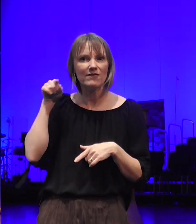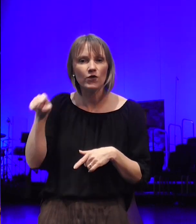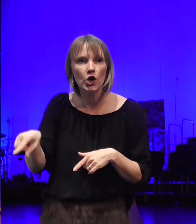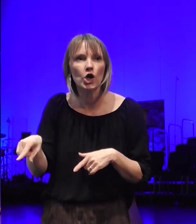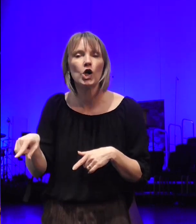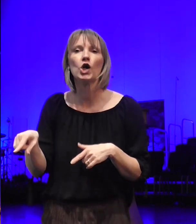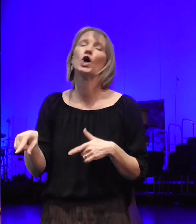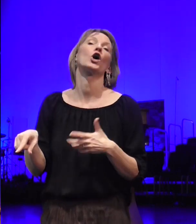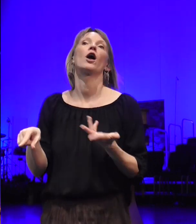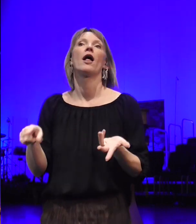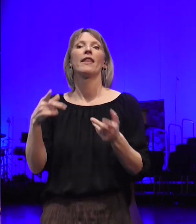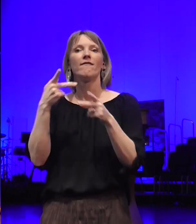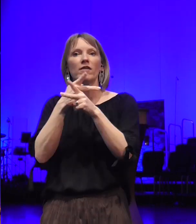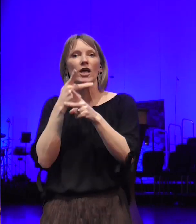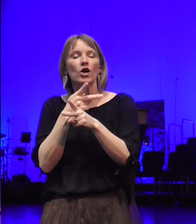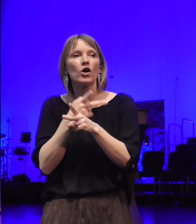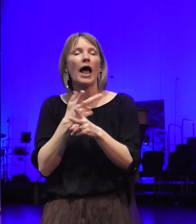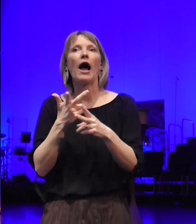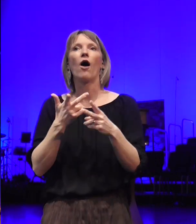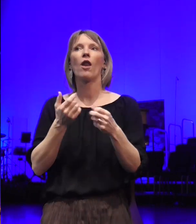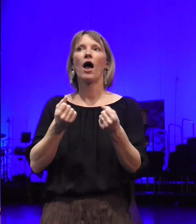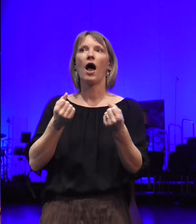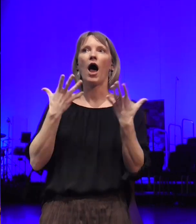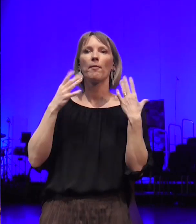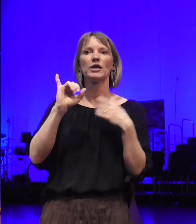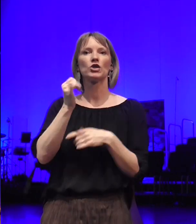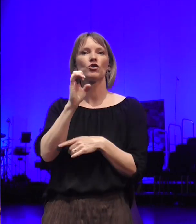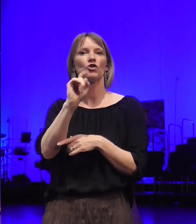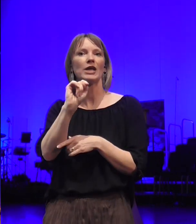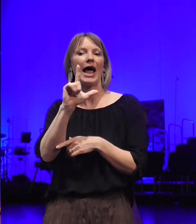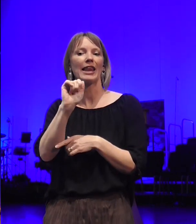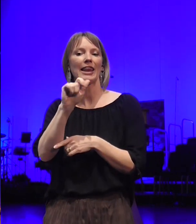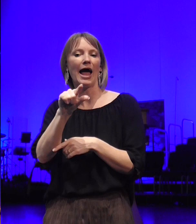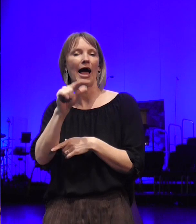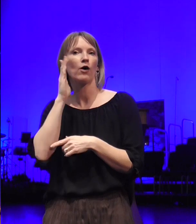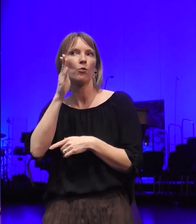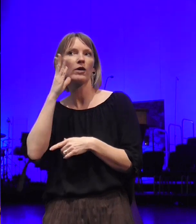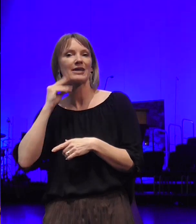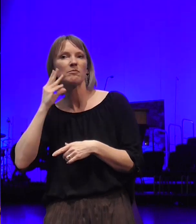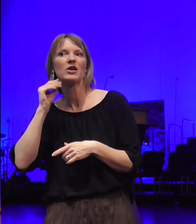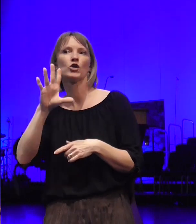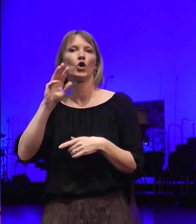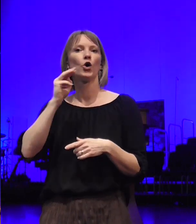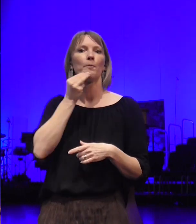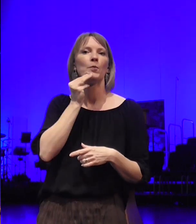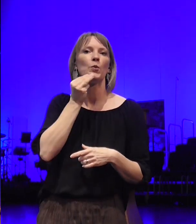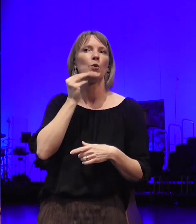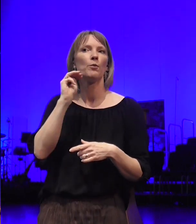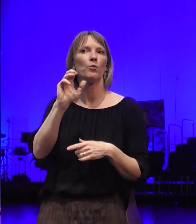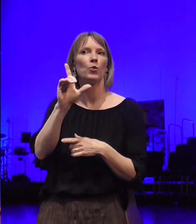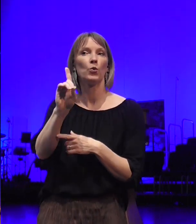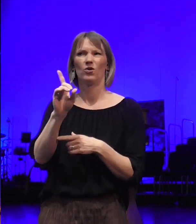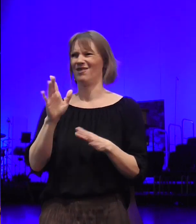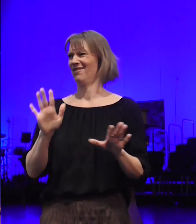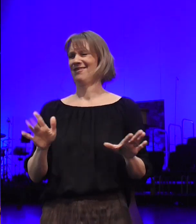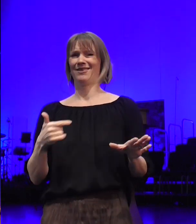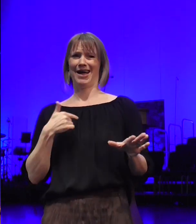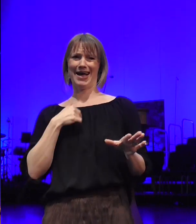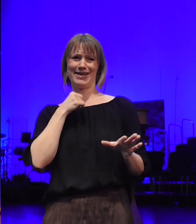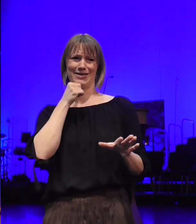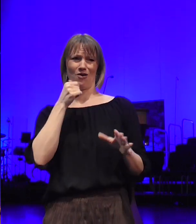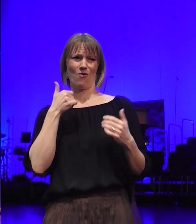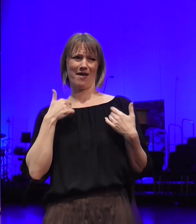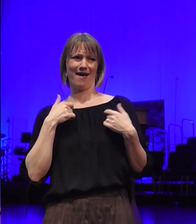and they figured out how much jet lag she was going to have and what mood she'd be in. I'm like, I don't have time